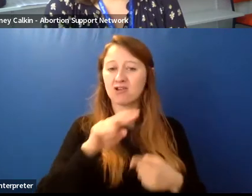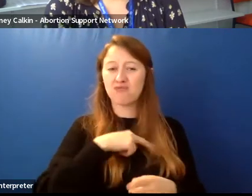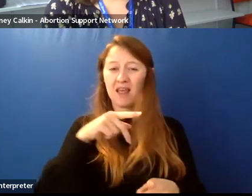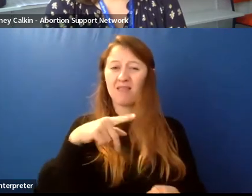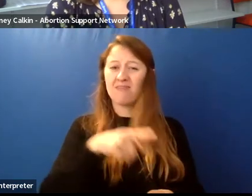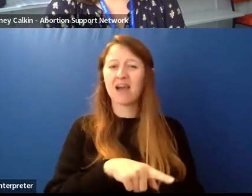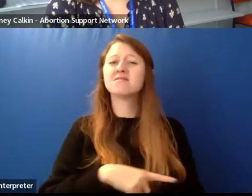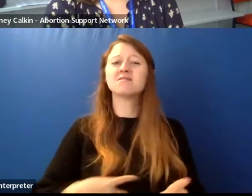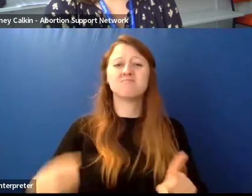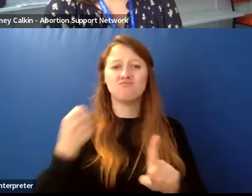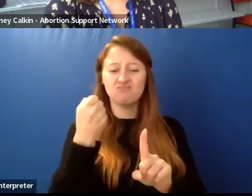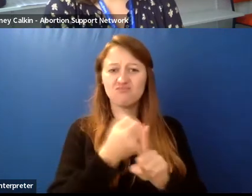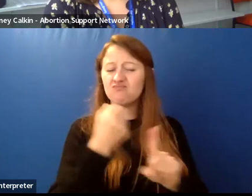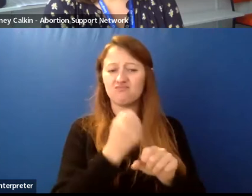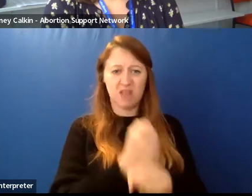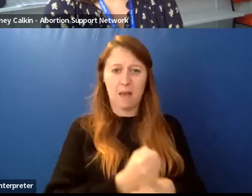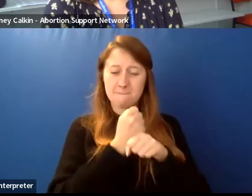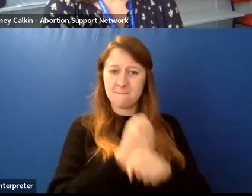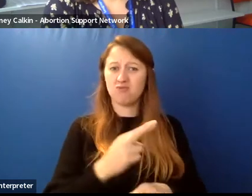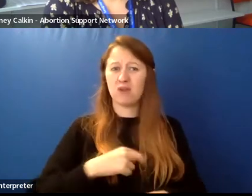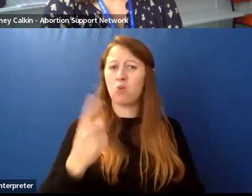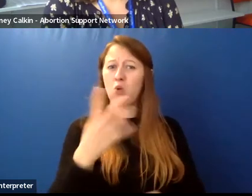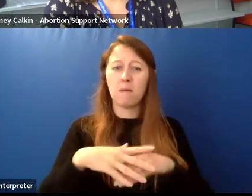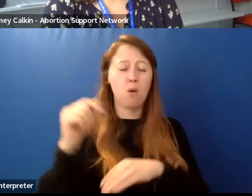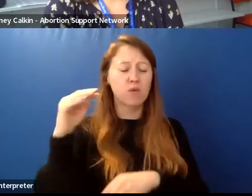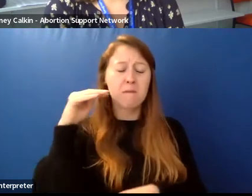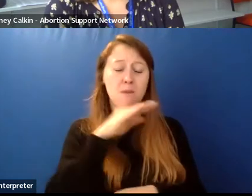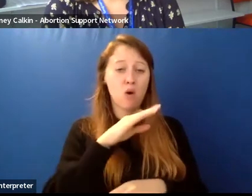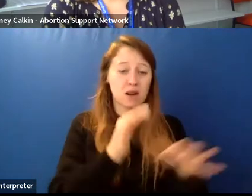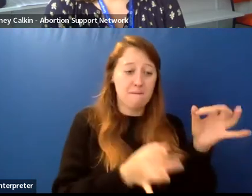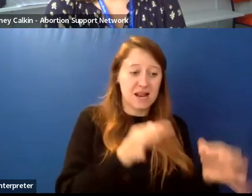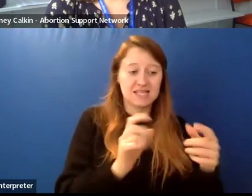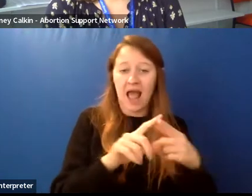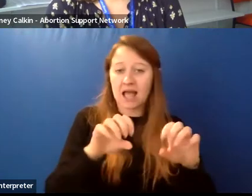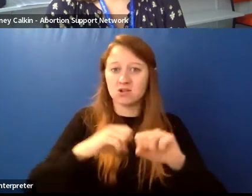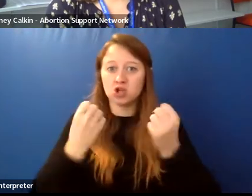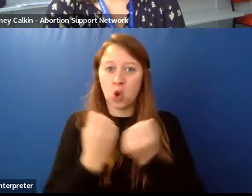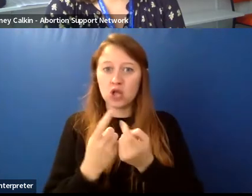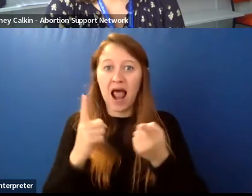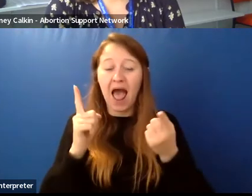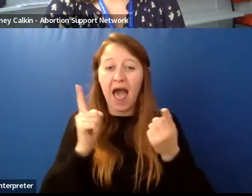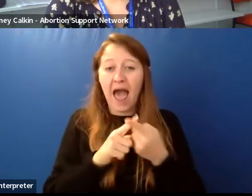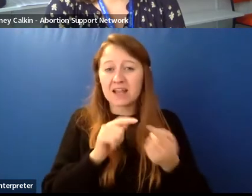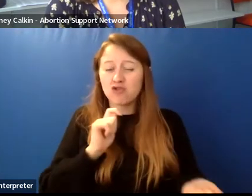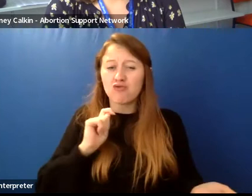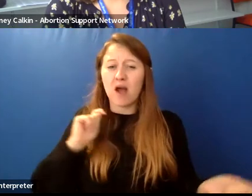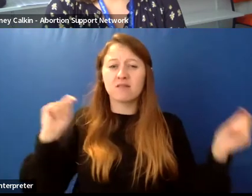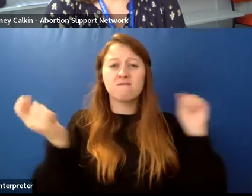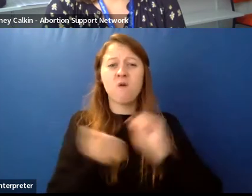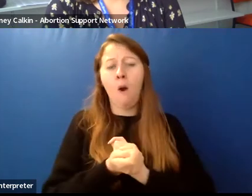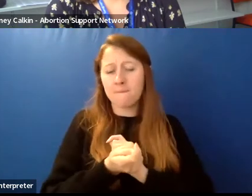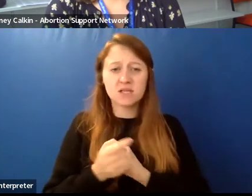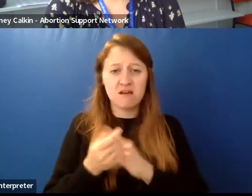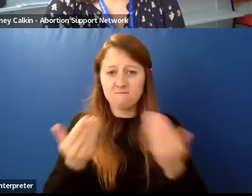most important political and social transformative moments in recent Irish history. It